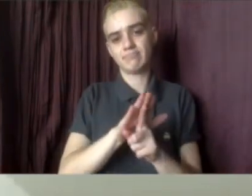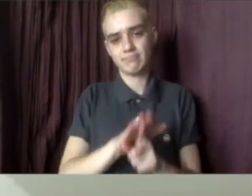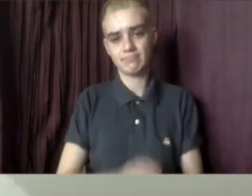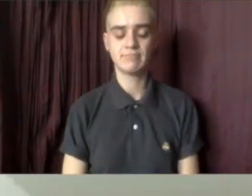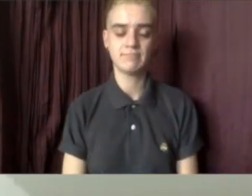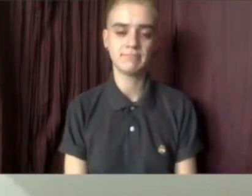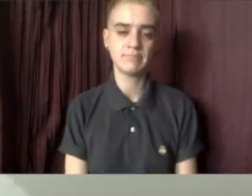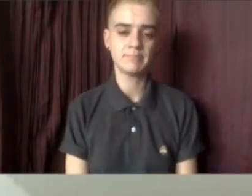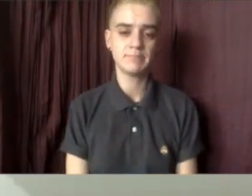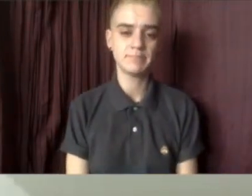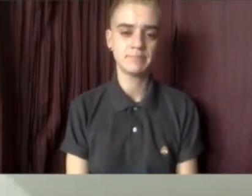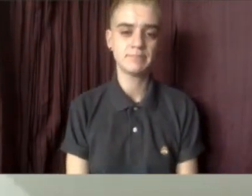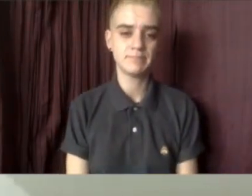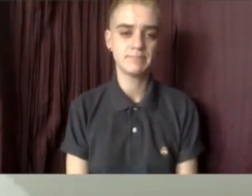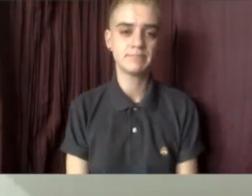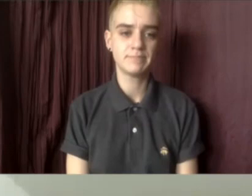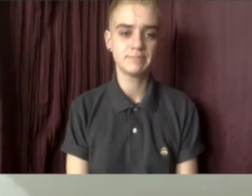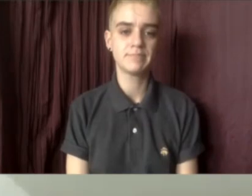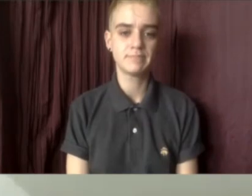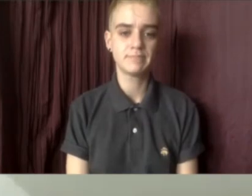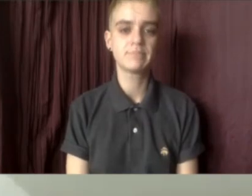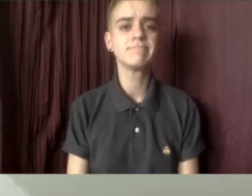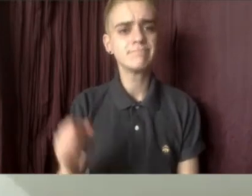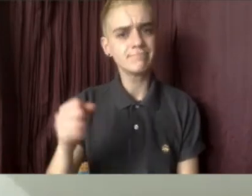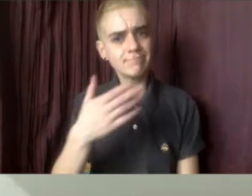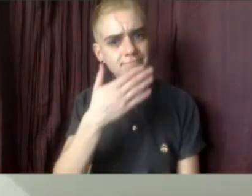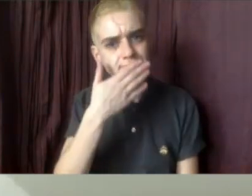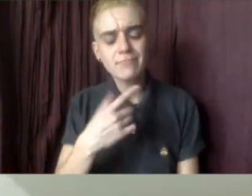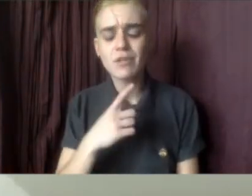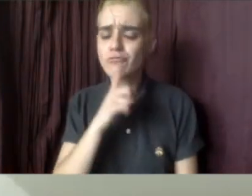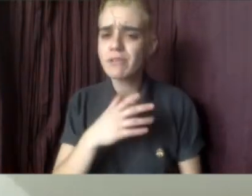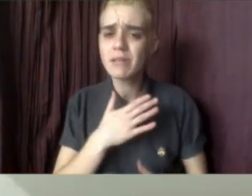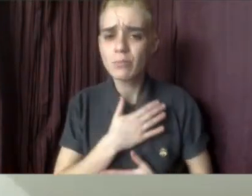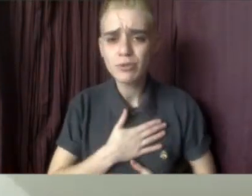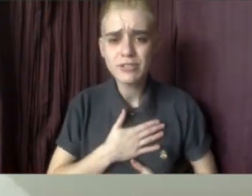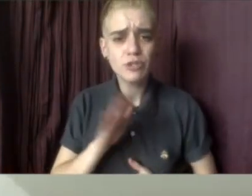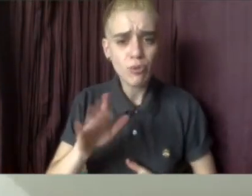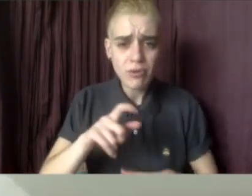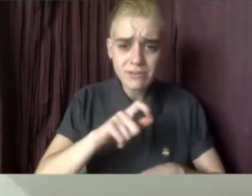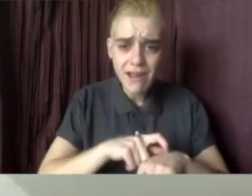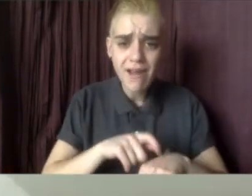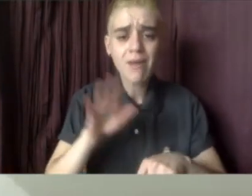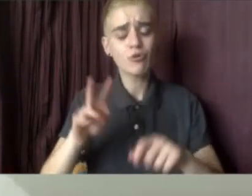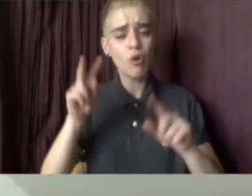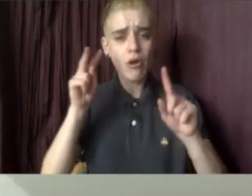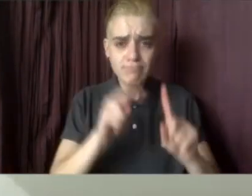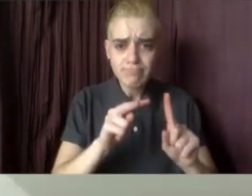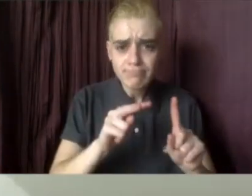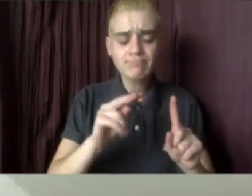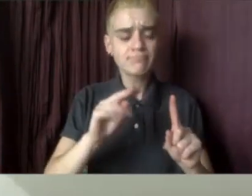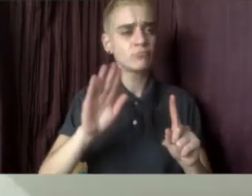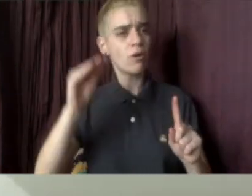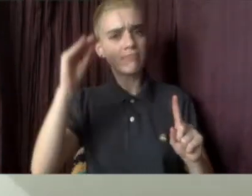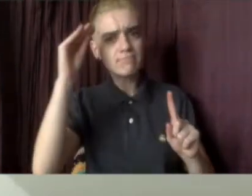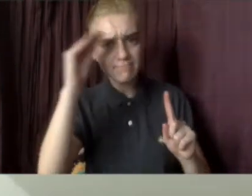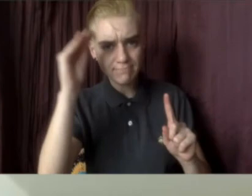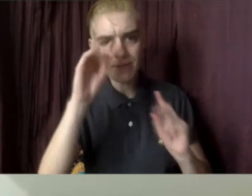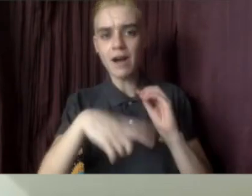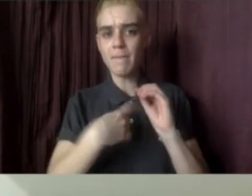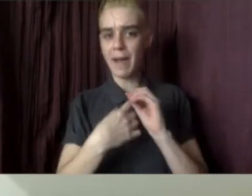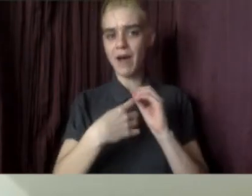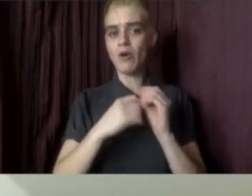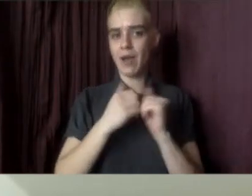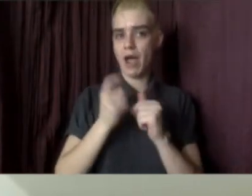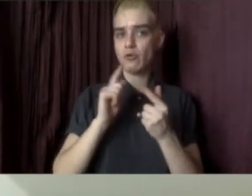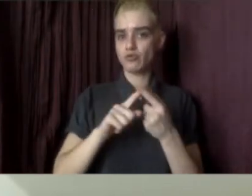least at our level with the Office of Government Relations, we're here positioned, as a resource to the church on getting involved in advocacy. So I